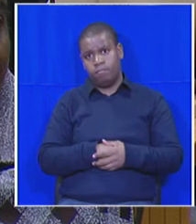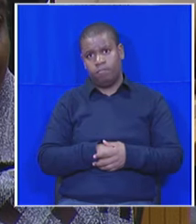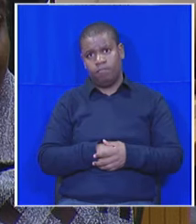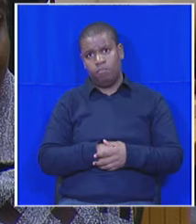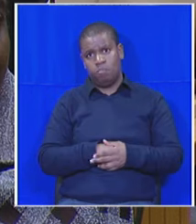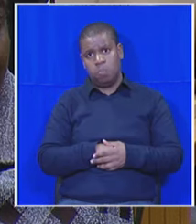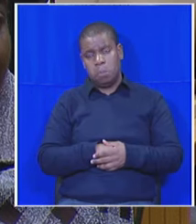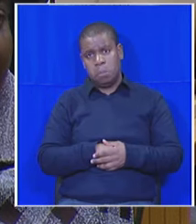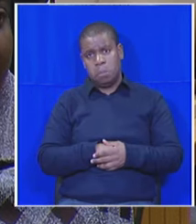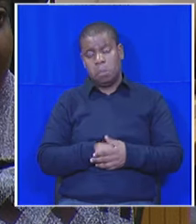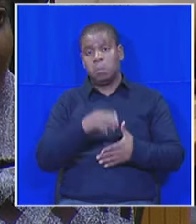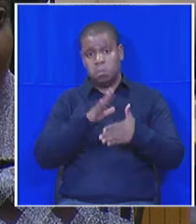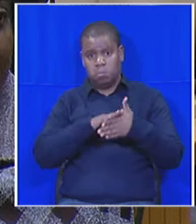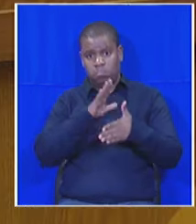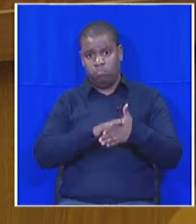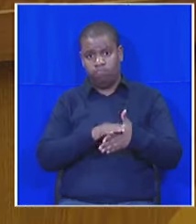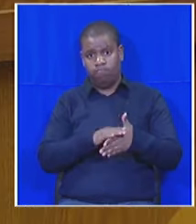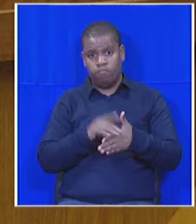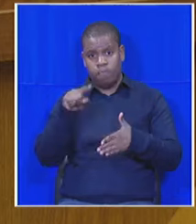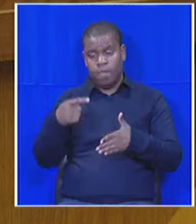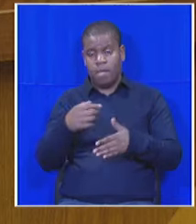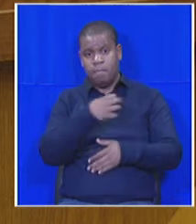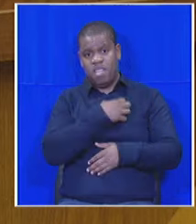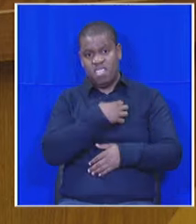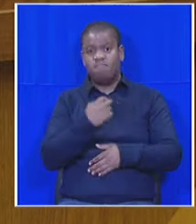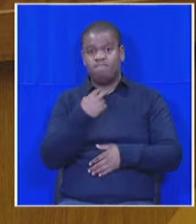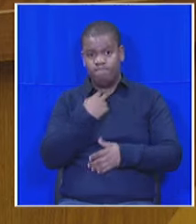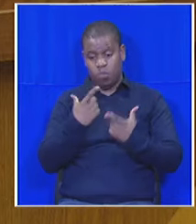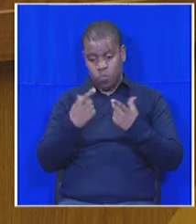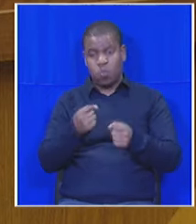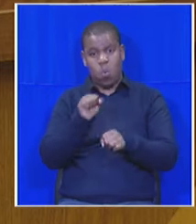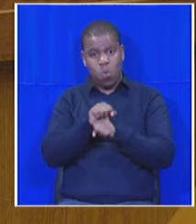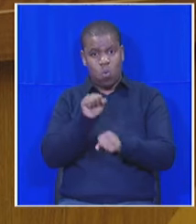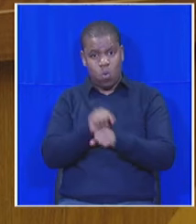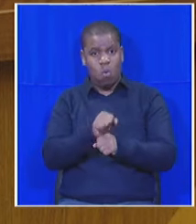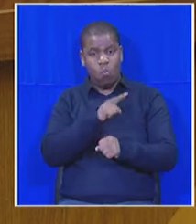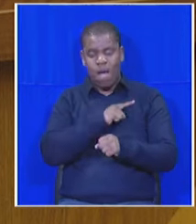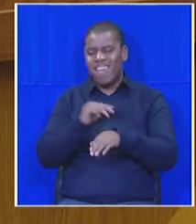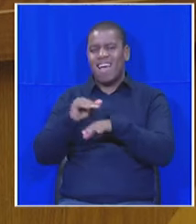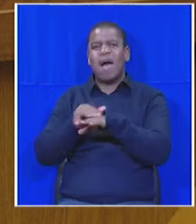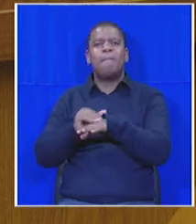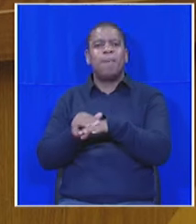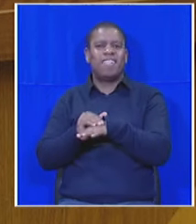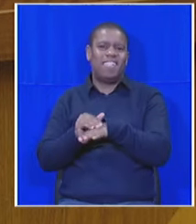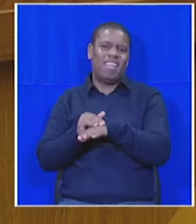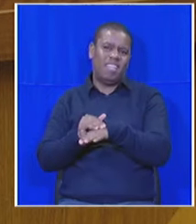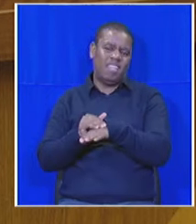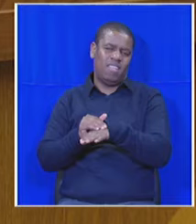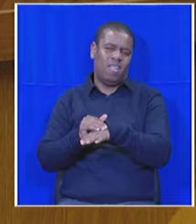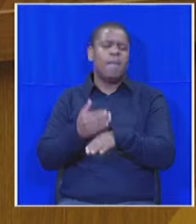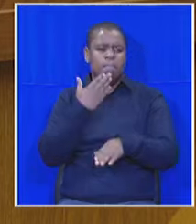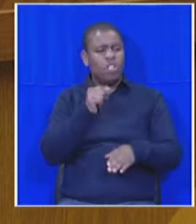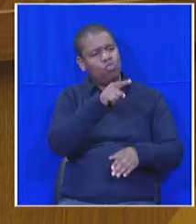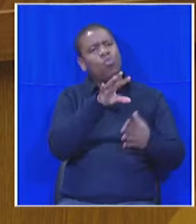the reason sometimes for some ministers not doing their job efficiently is because of apartheid. Be an exception to that. We have